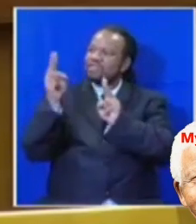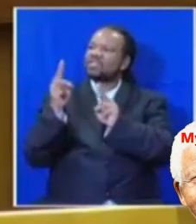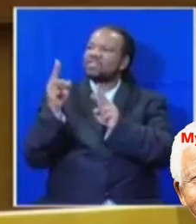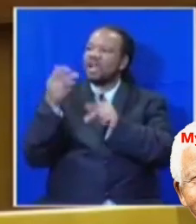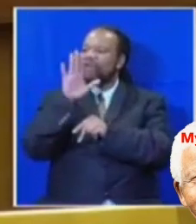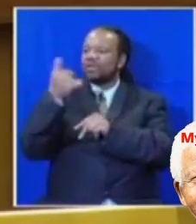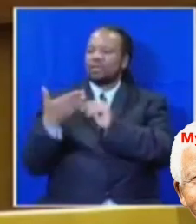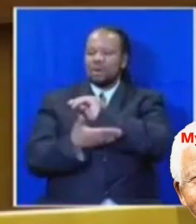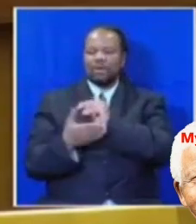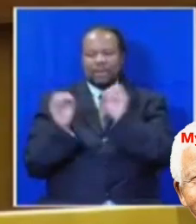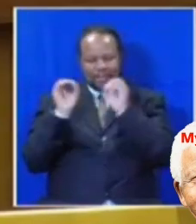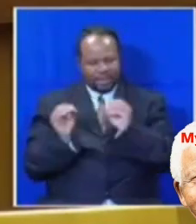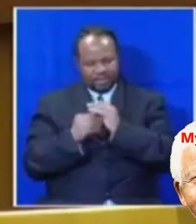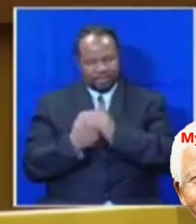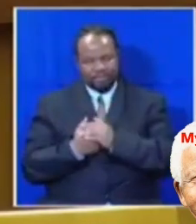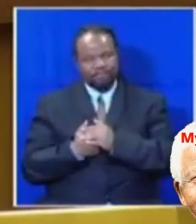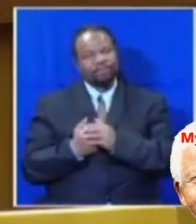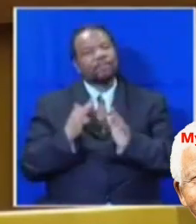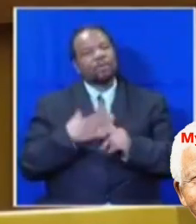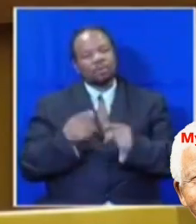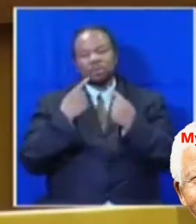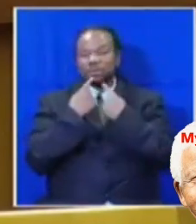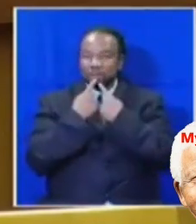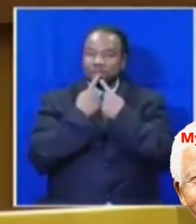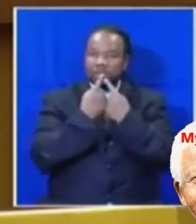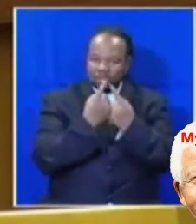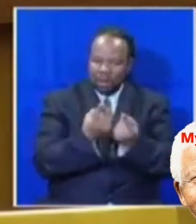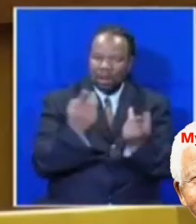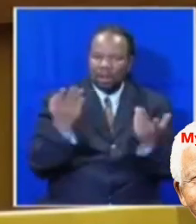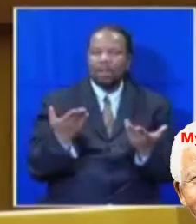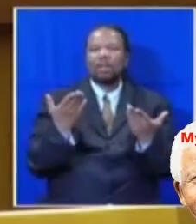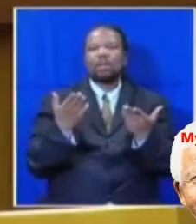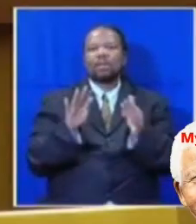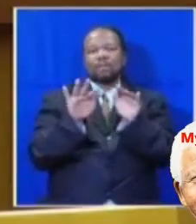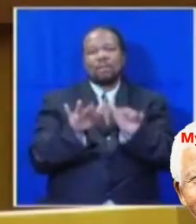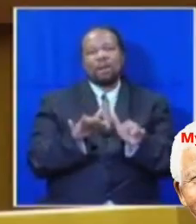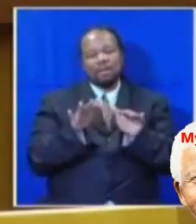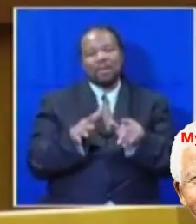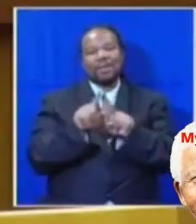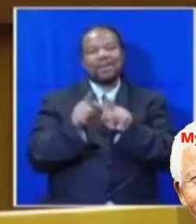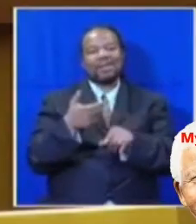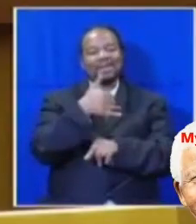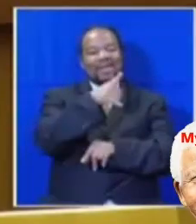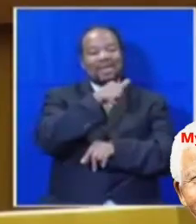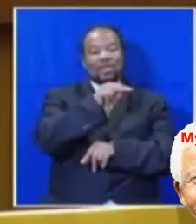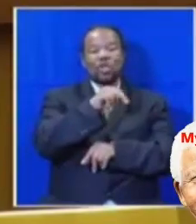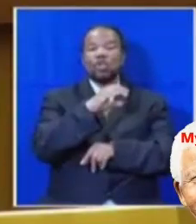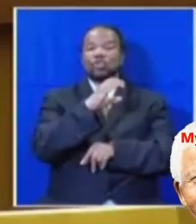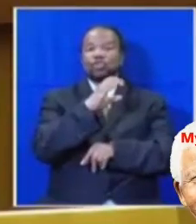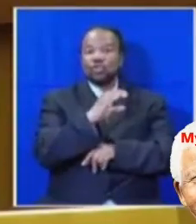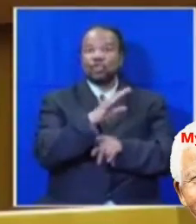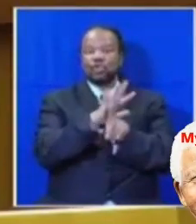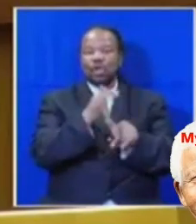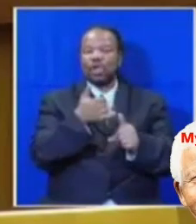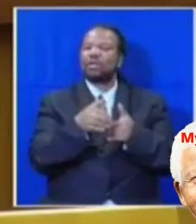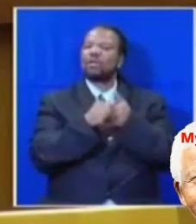to remind this House that it was in the main the efforts also of the ANC under the leadership and